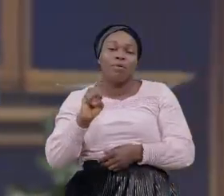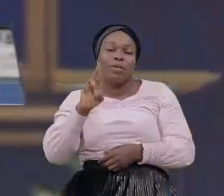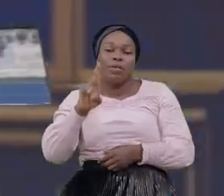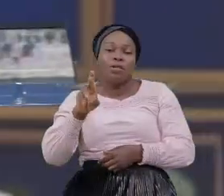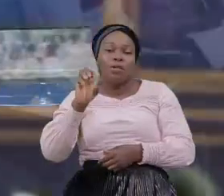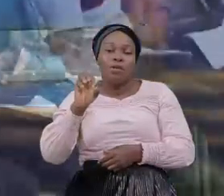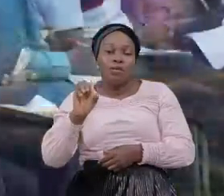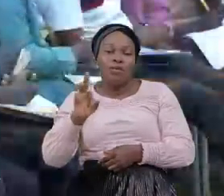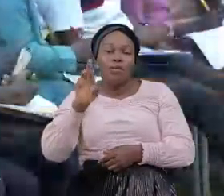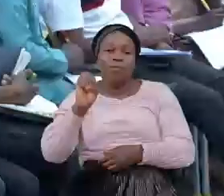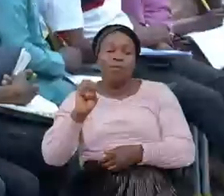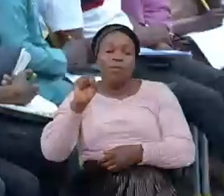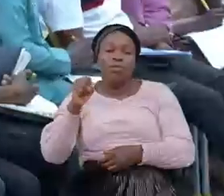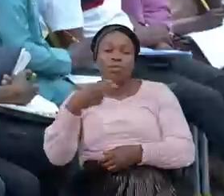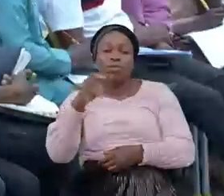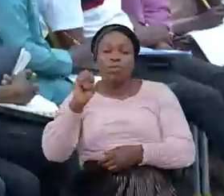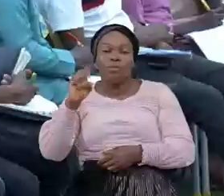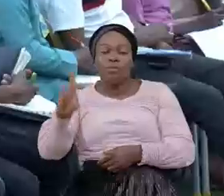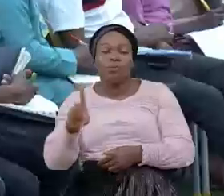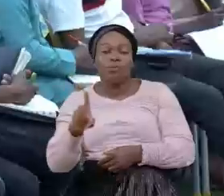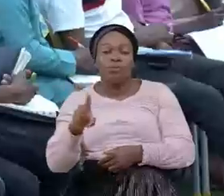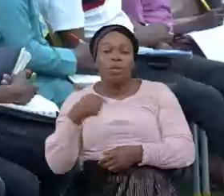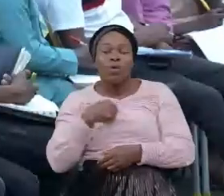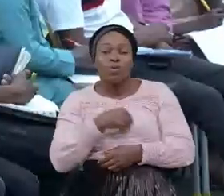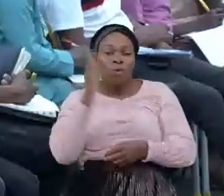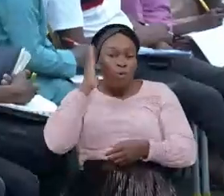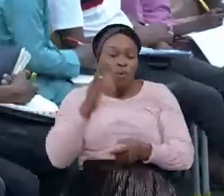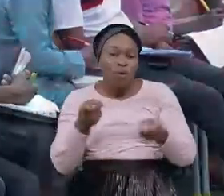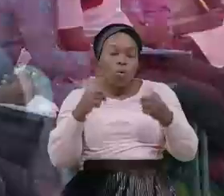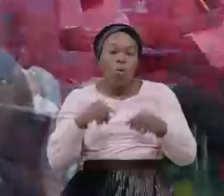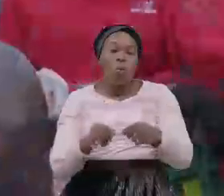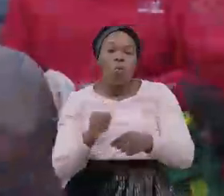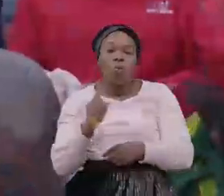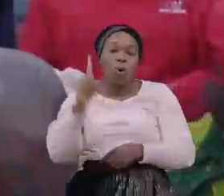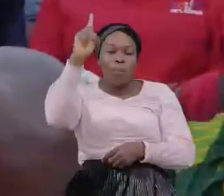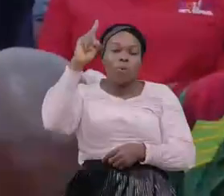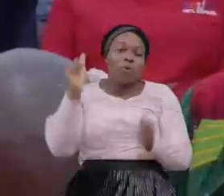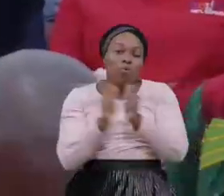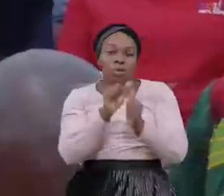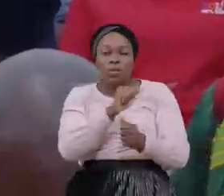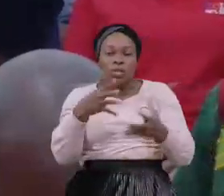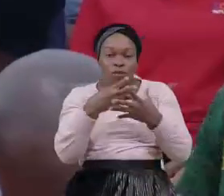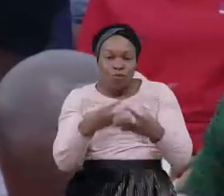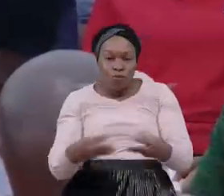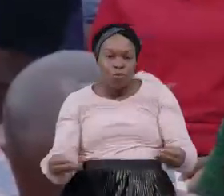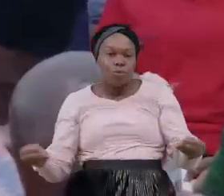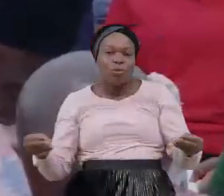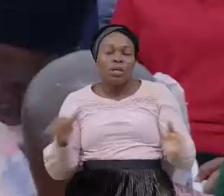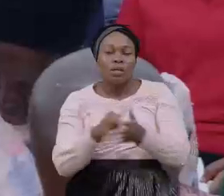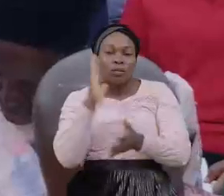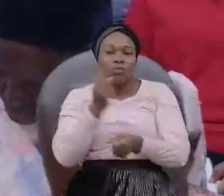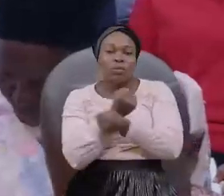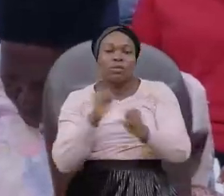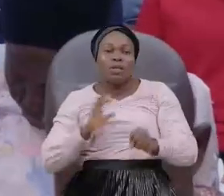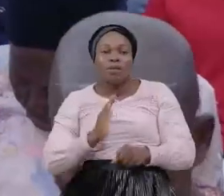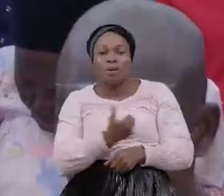up. We will come up with a solution that will save our country, our